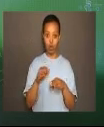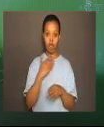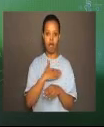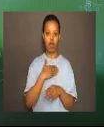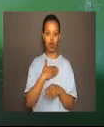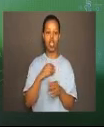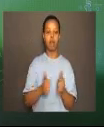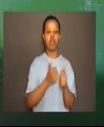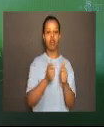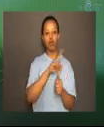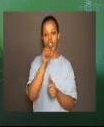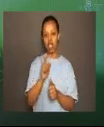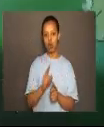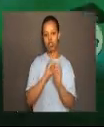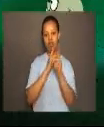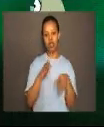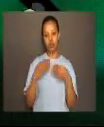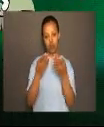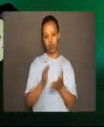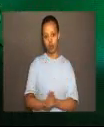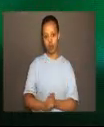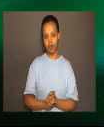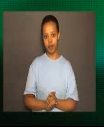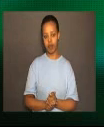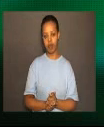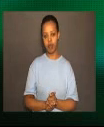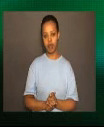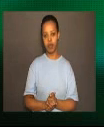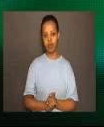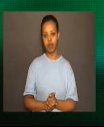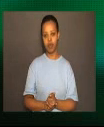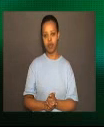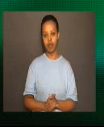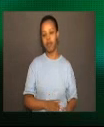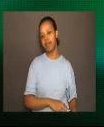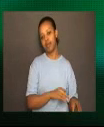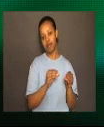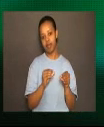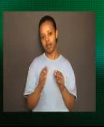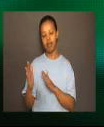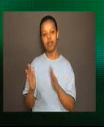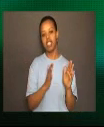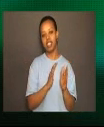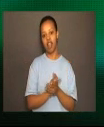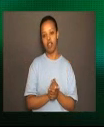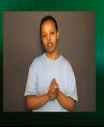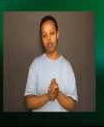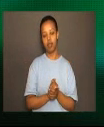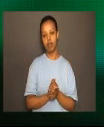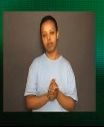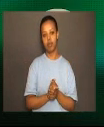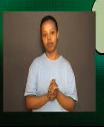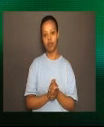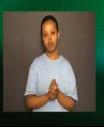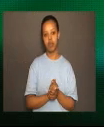of the following questions. Students, Let's get ready.